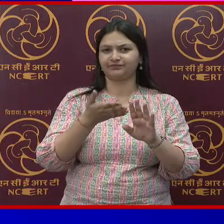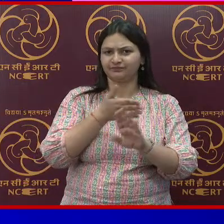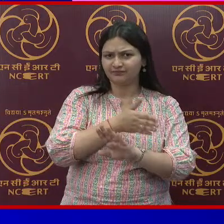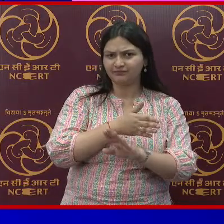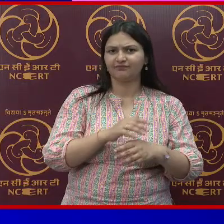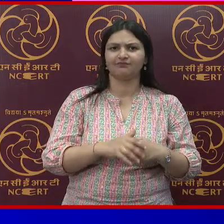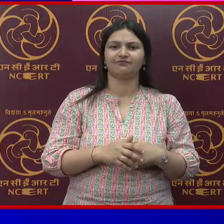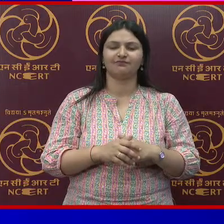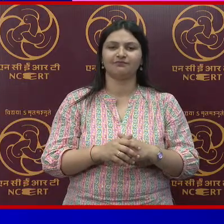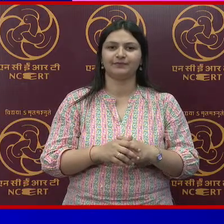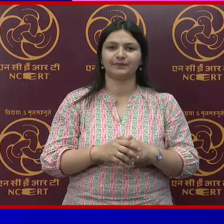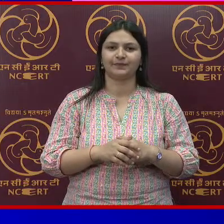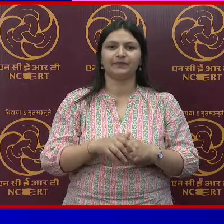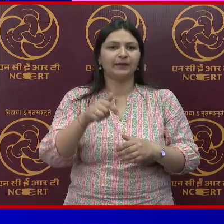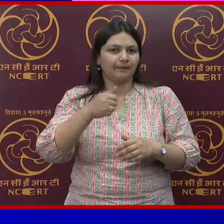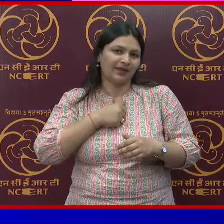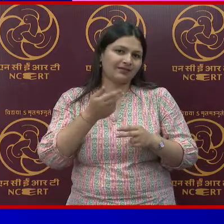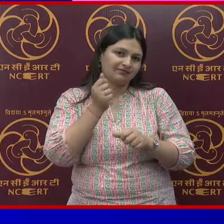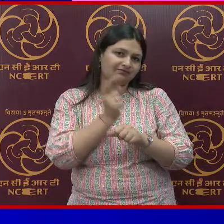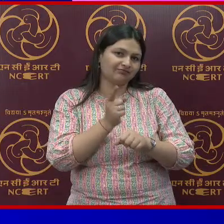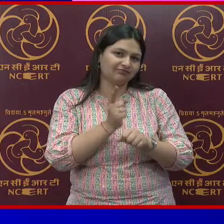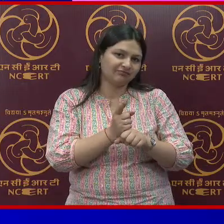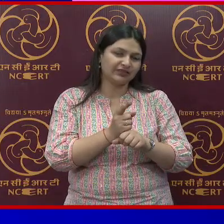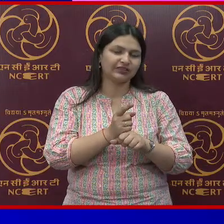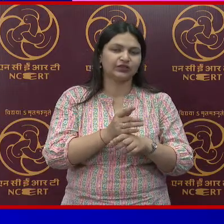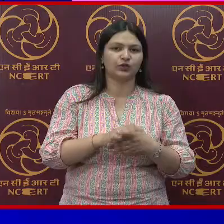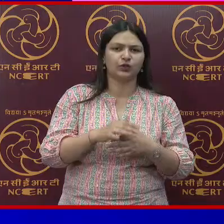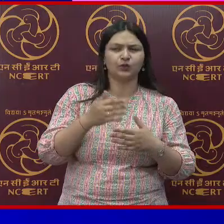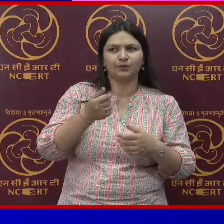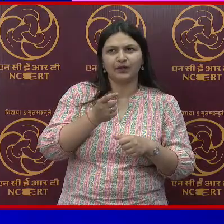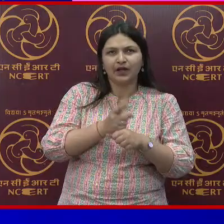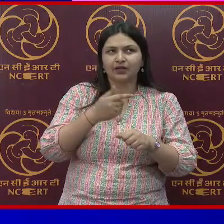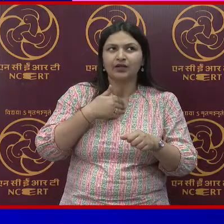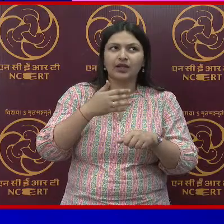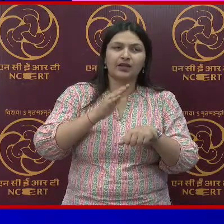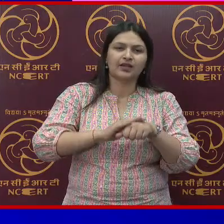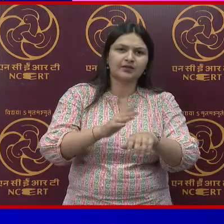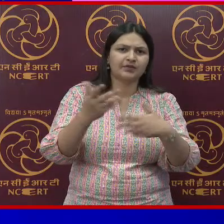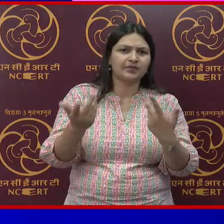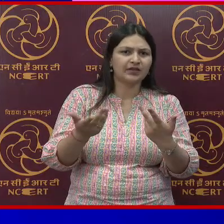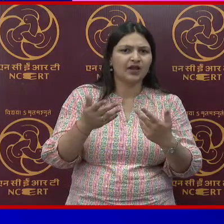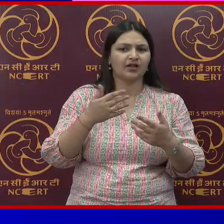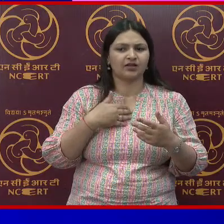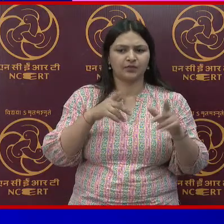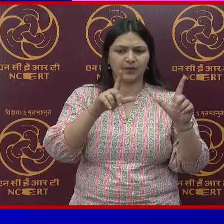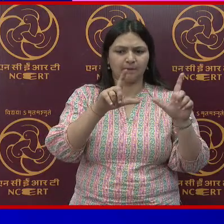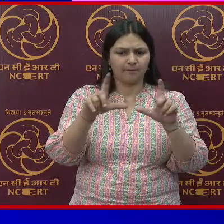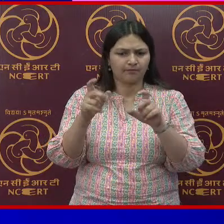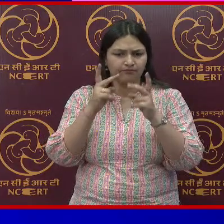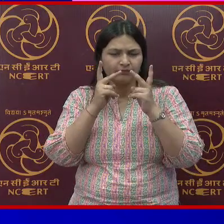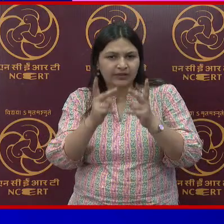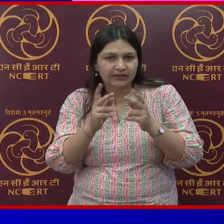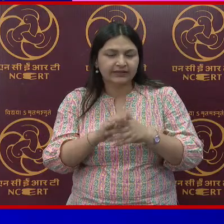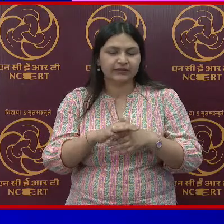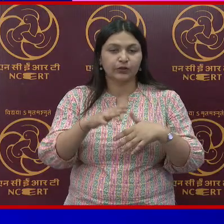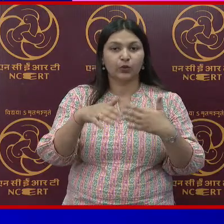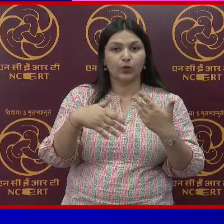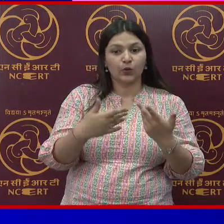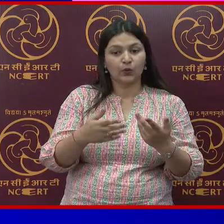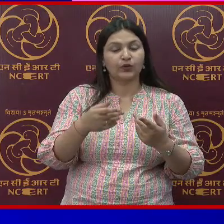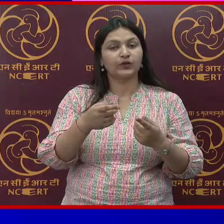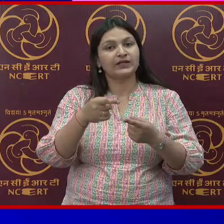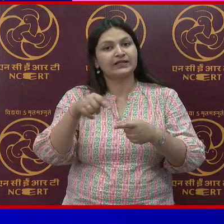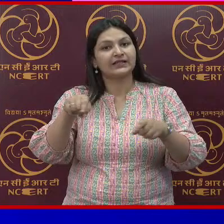that, as a teacher, you have seen all the pictures and you can utilize all these pictures to help the